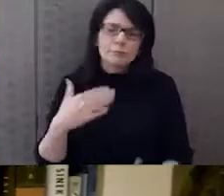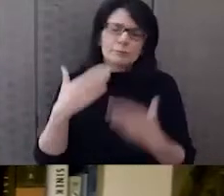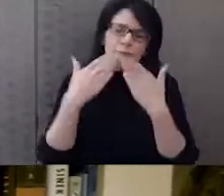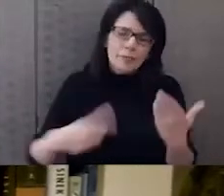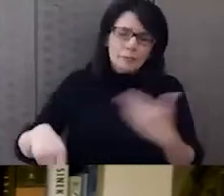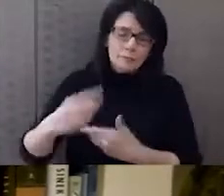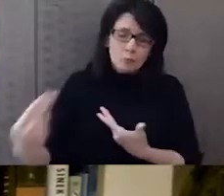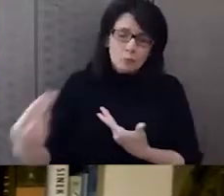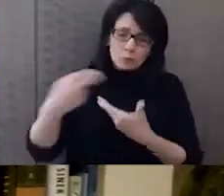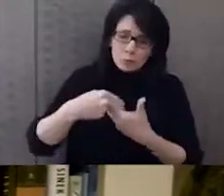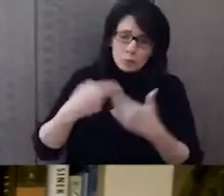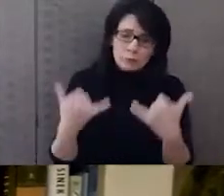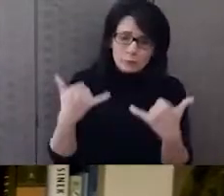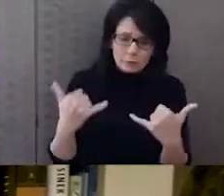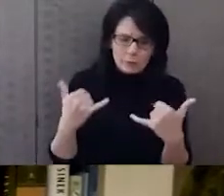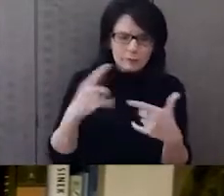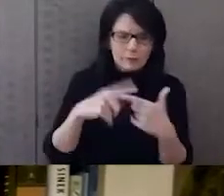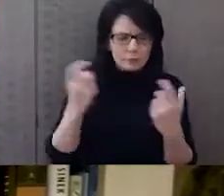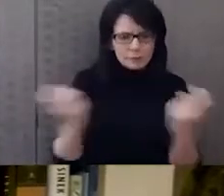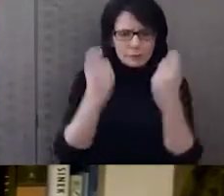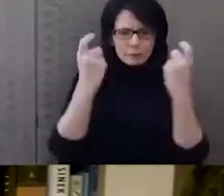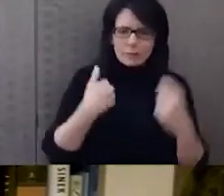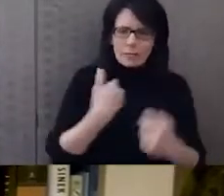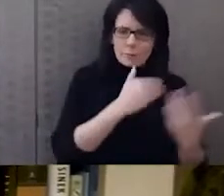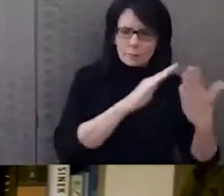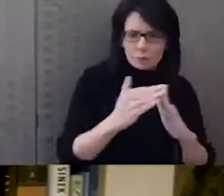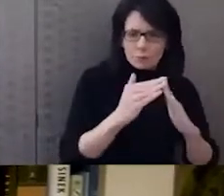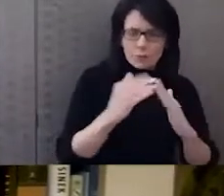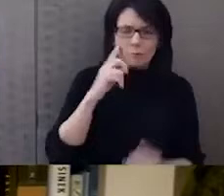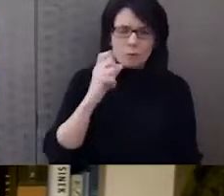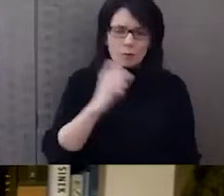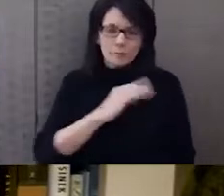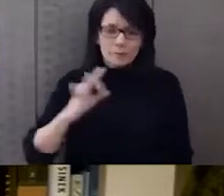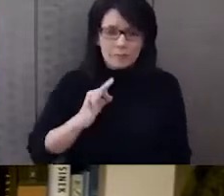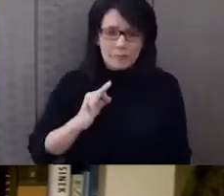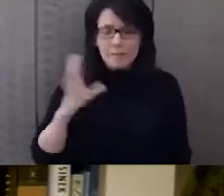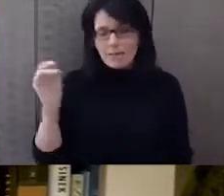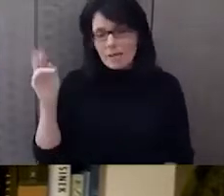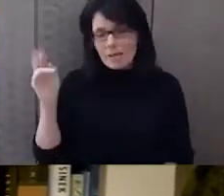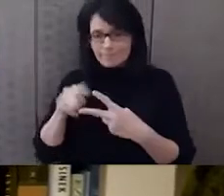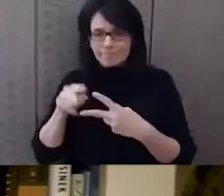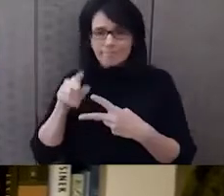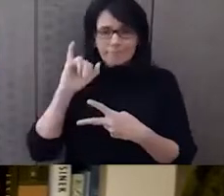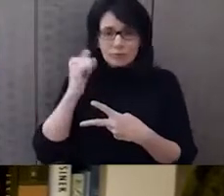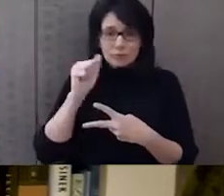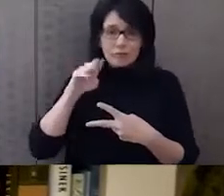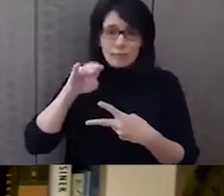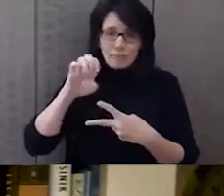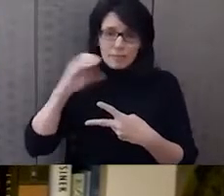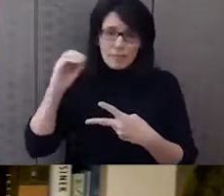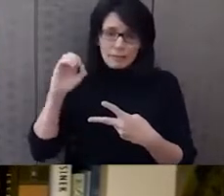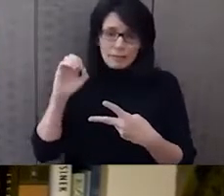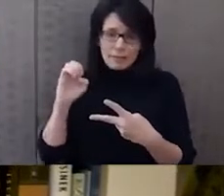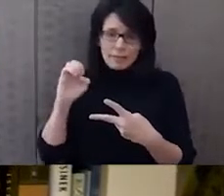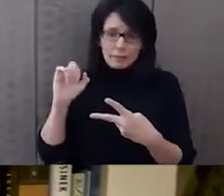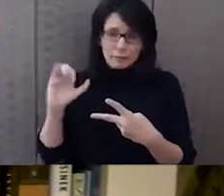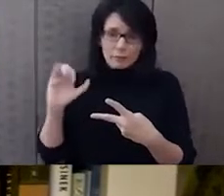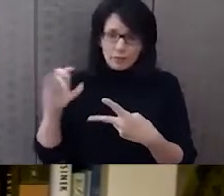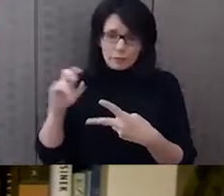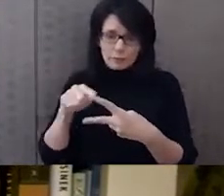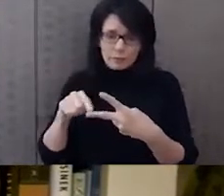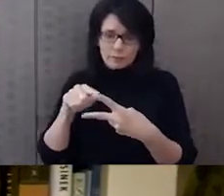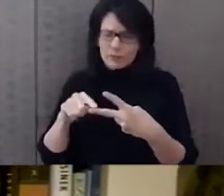communities, our staff, and our partnership with Jamie and Eric. This last year laid bare desperate